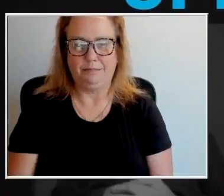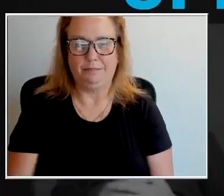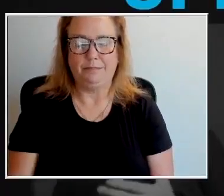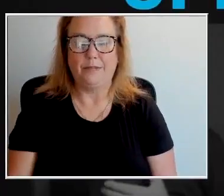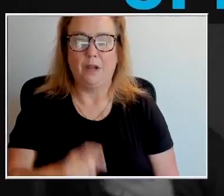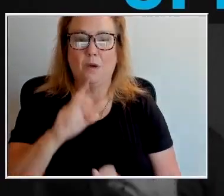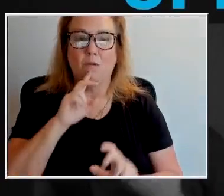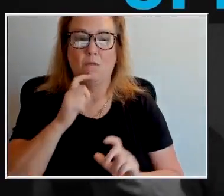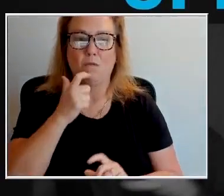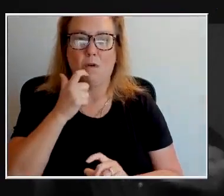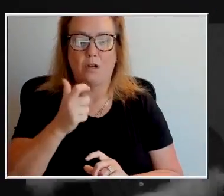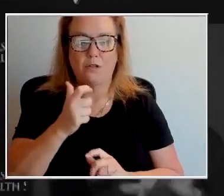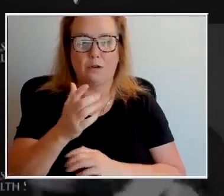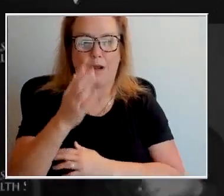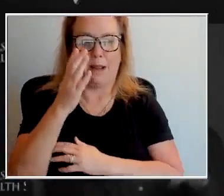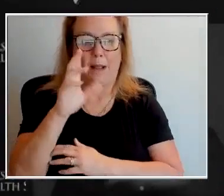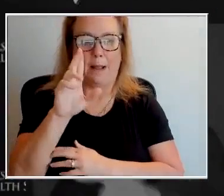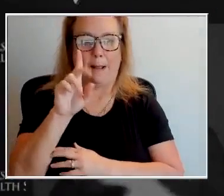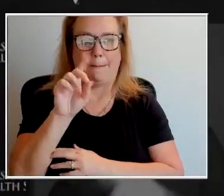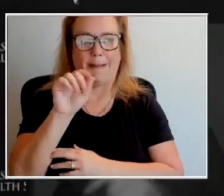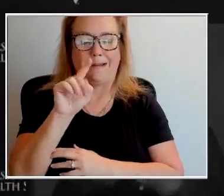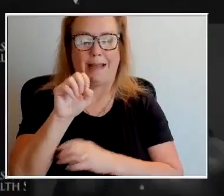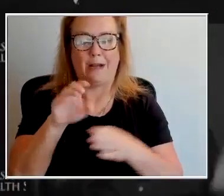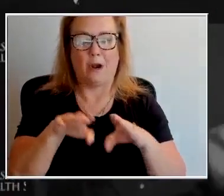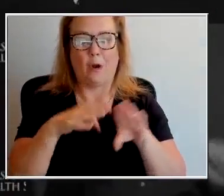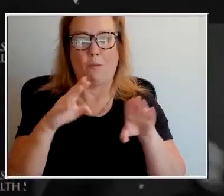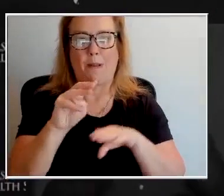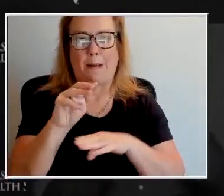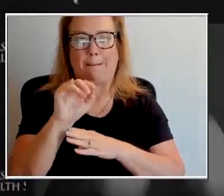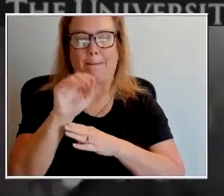Subscribe to our morning medical update and Open Mics with